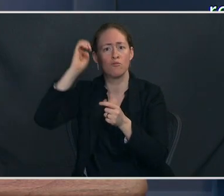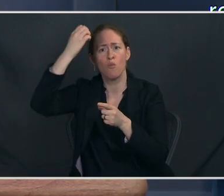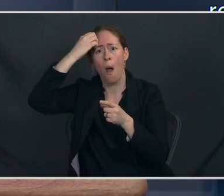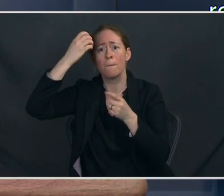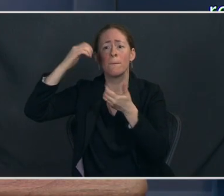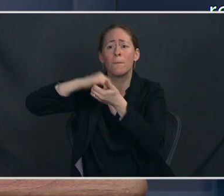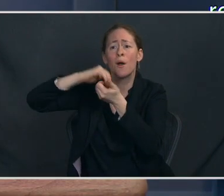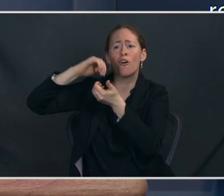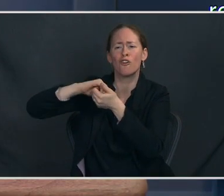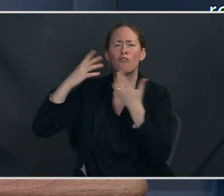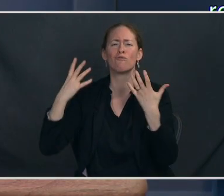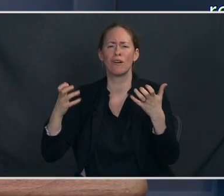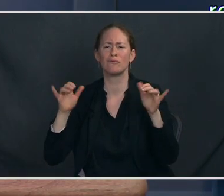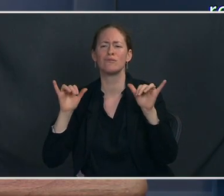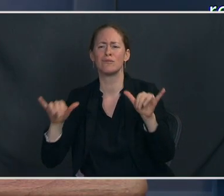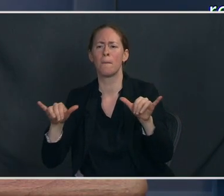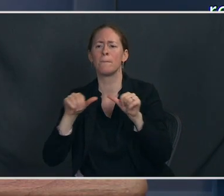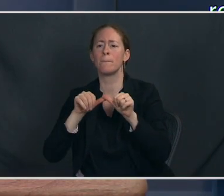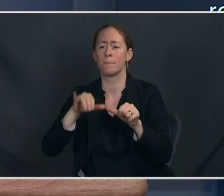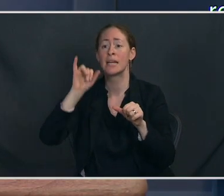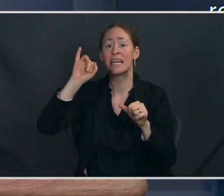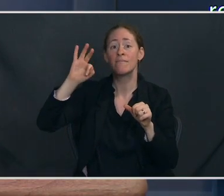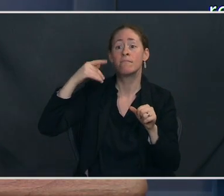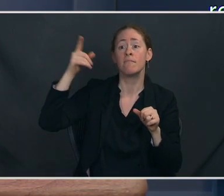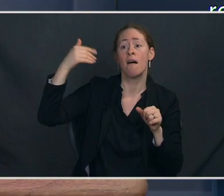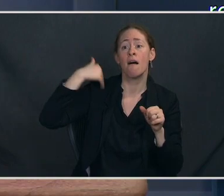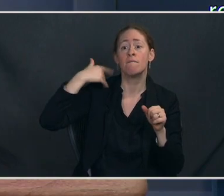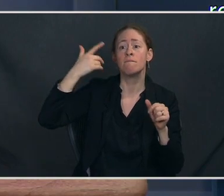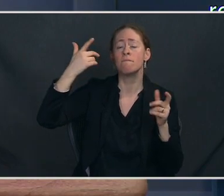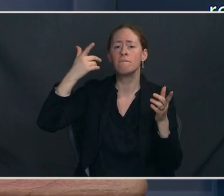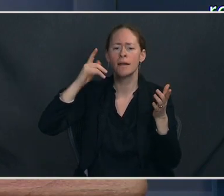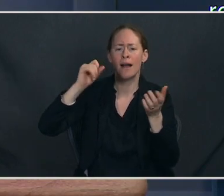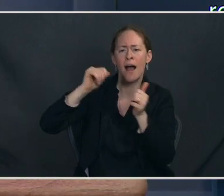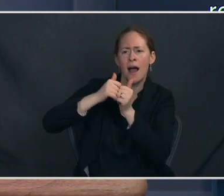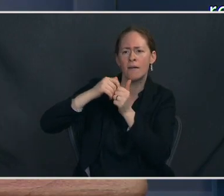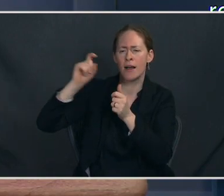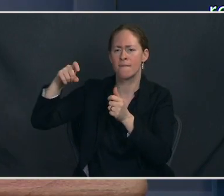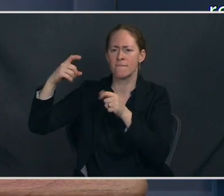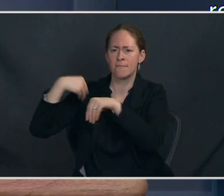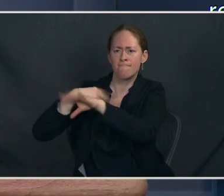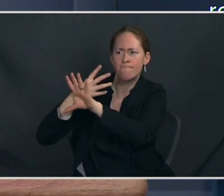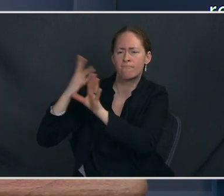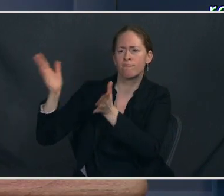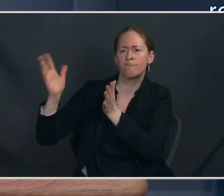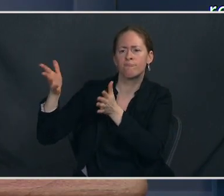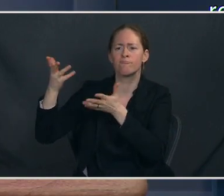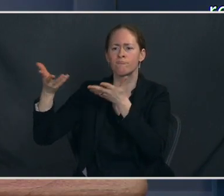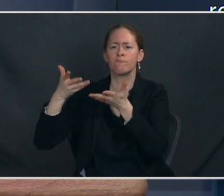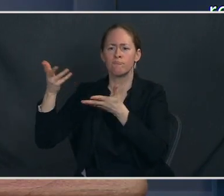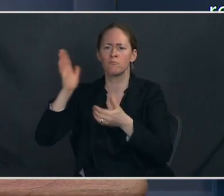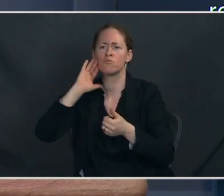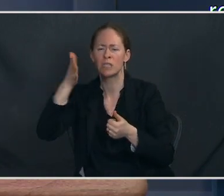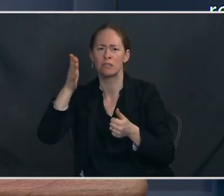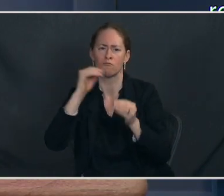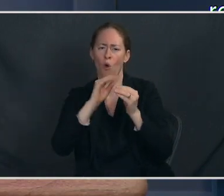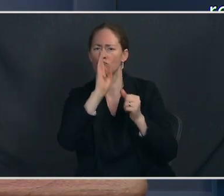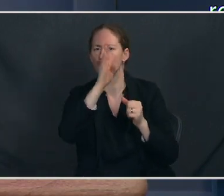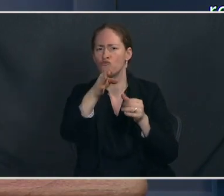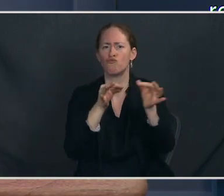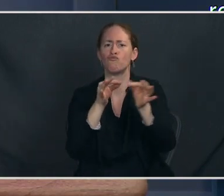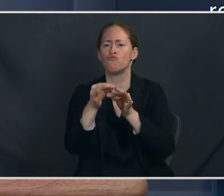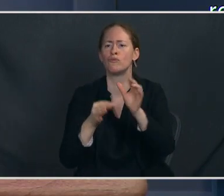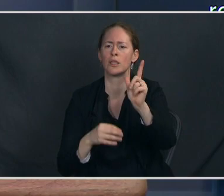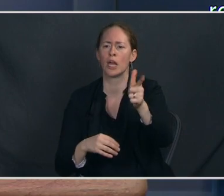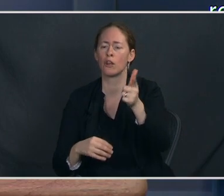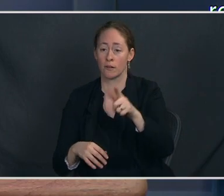to share on his conversation with Chancellor Merkel on it, we will certainly circle back with you more directly. Let me just get to everybody. Go ahead. Thank you,